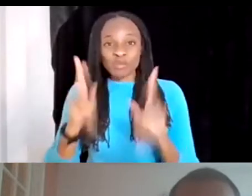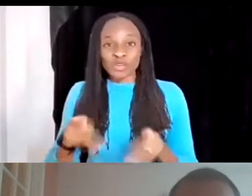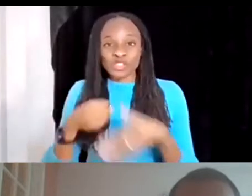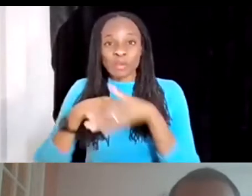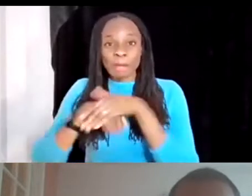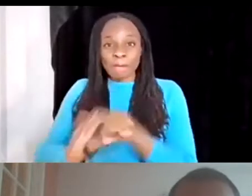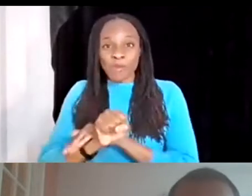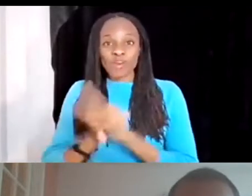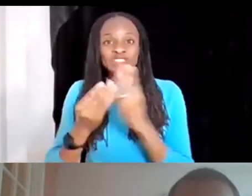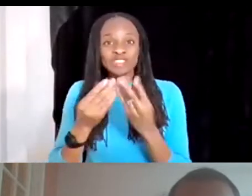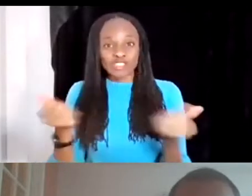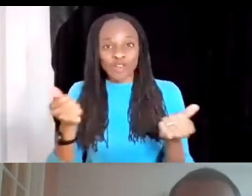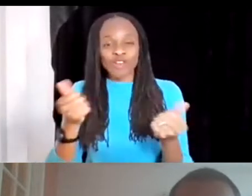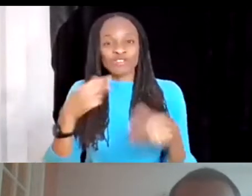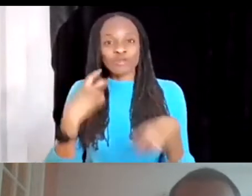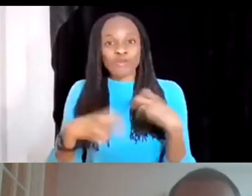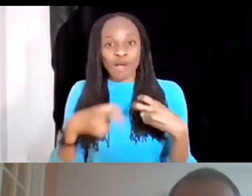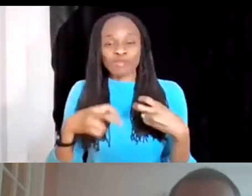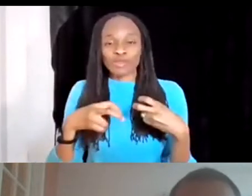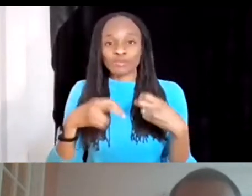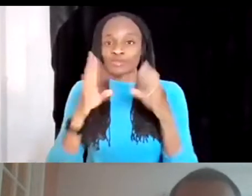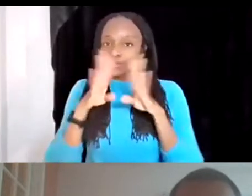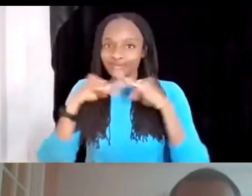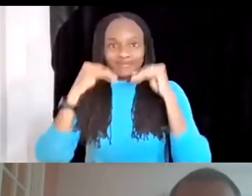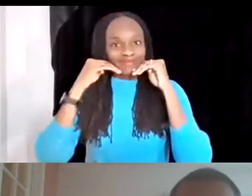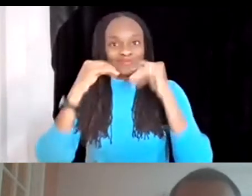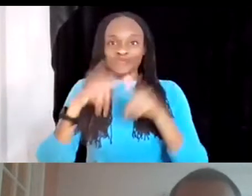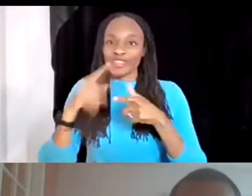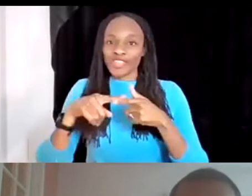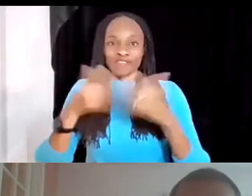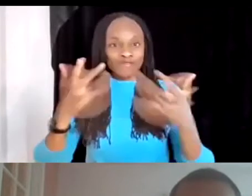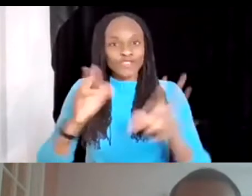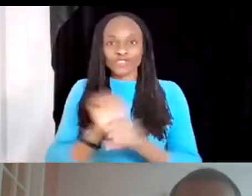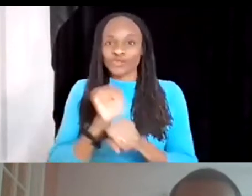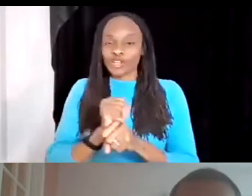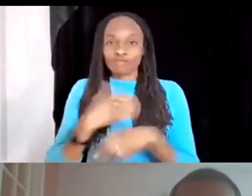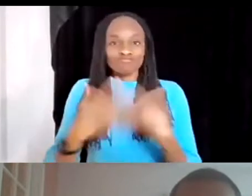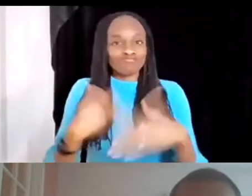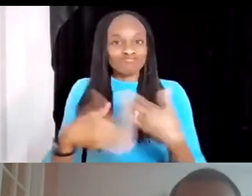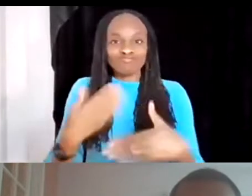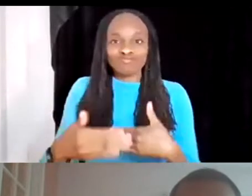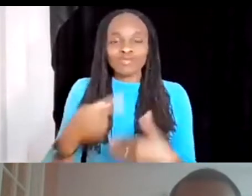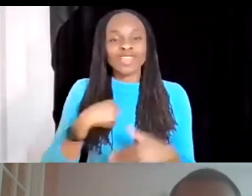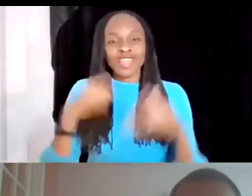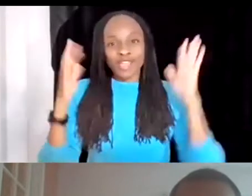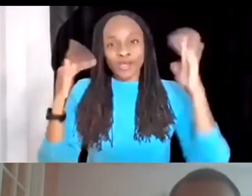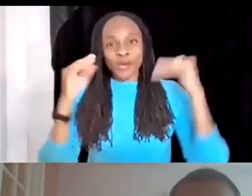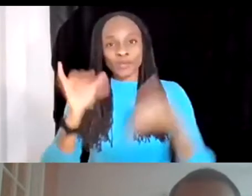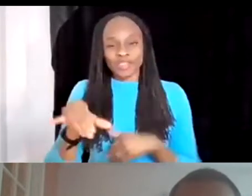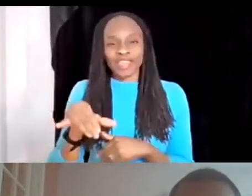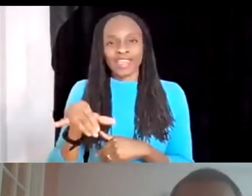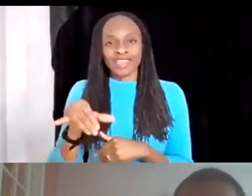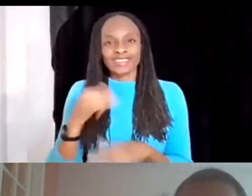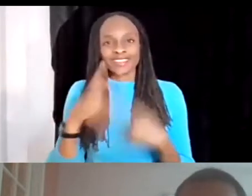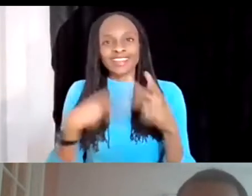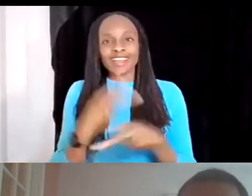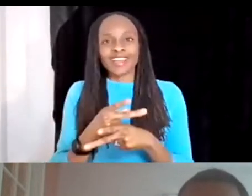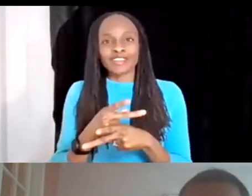put a smile on and get the work done. So I'm hopeful that those sorts of